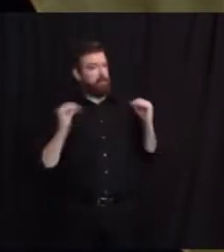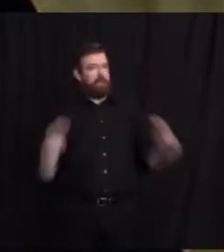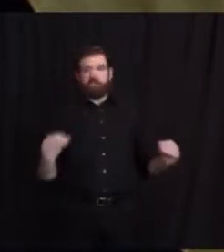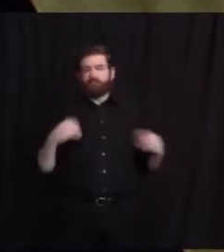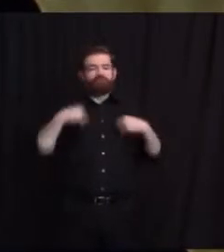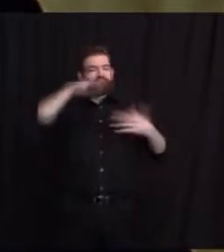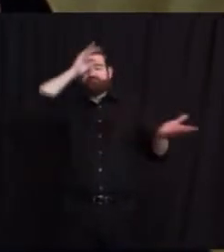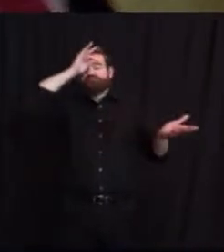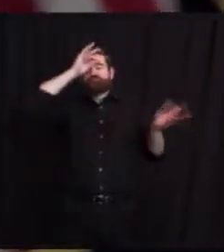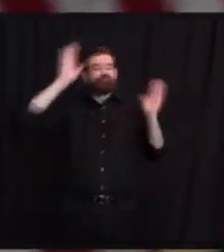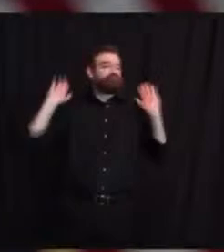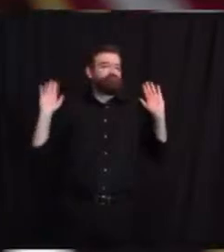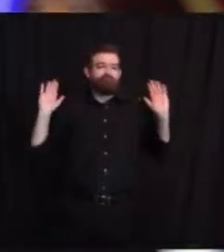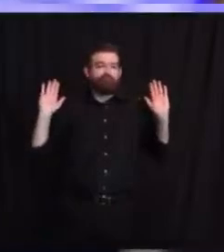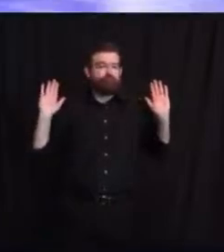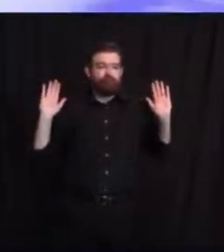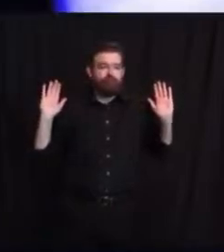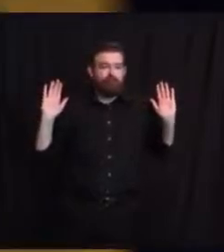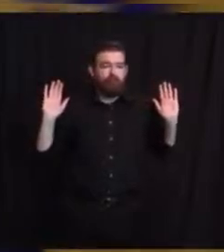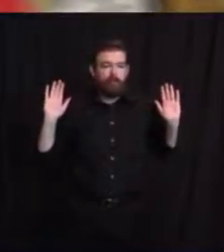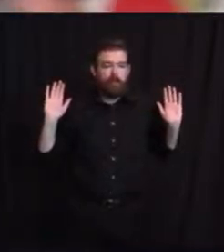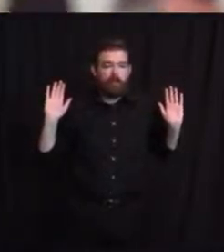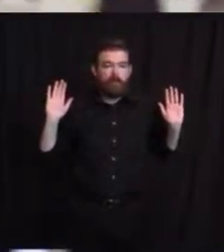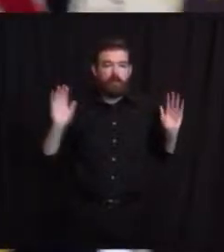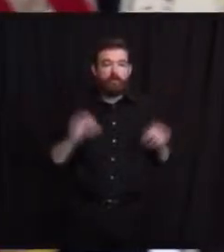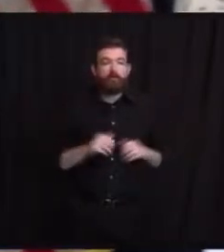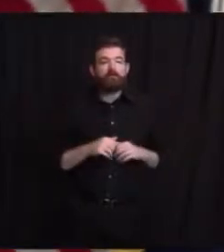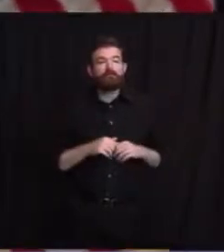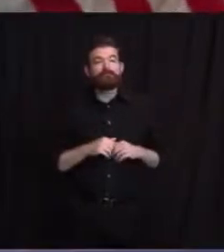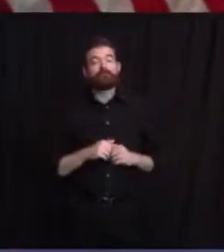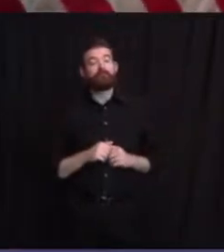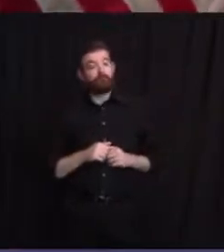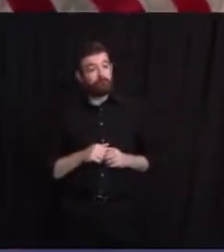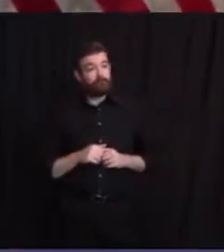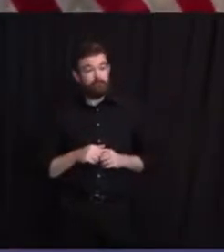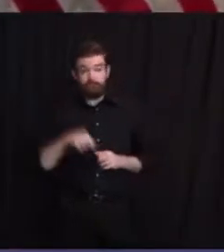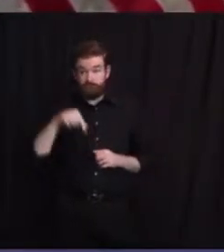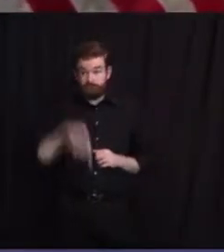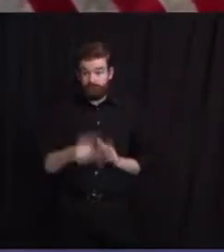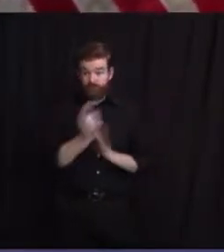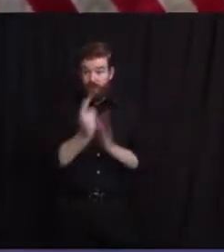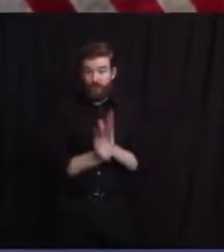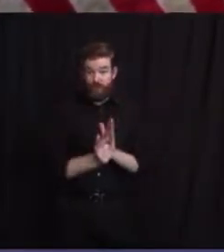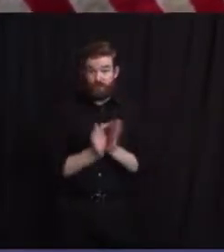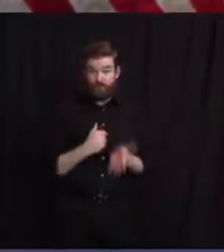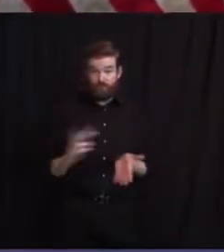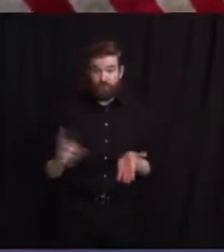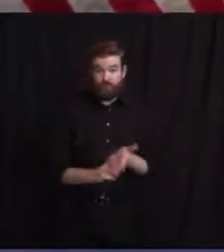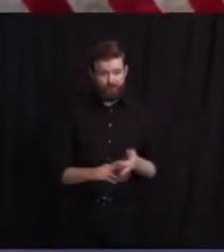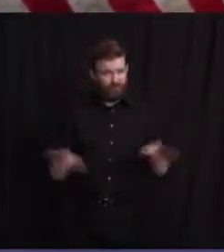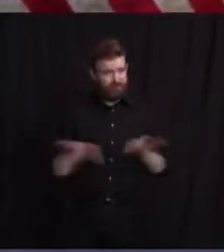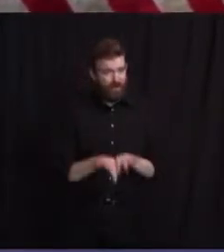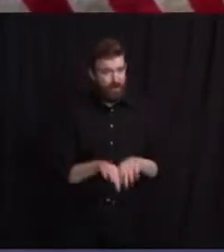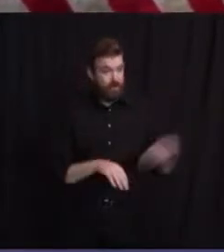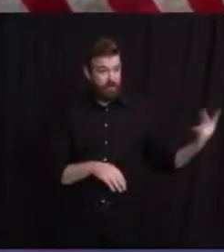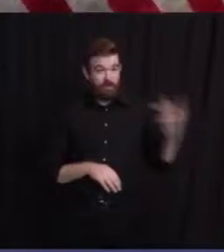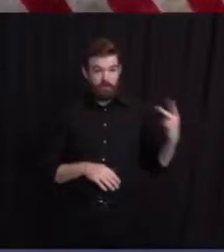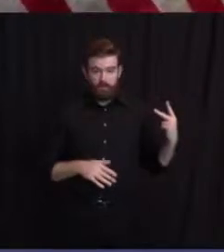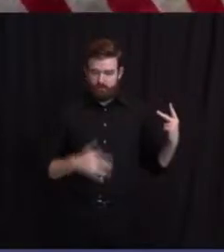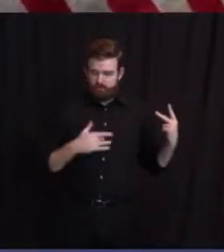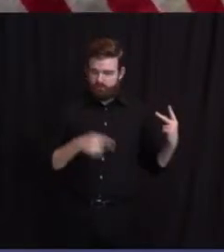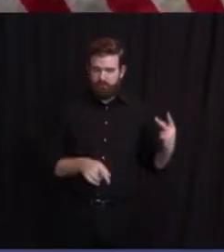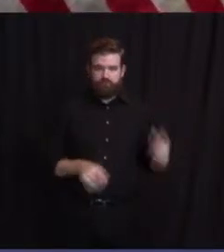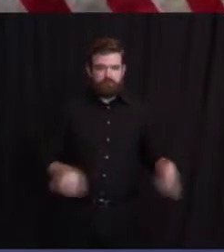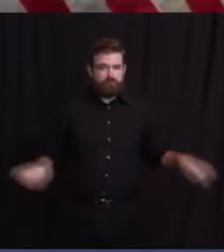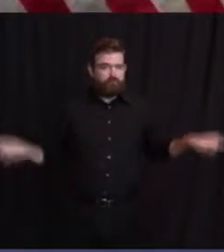by the way, this was a law that Sheila and I felt passionately about, and we heard from lots of folks, and it frankly is a nation-leading law in terms of